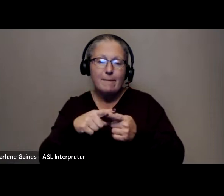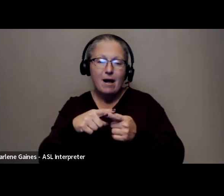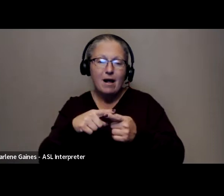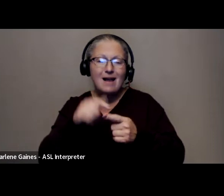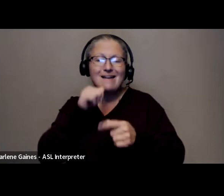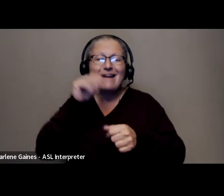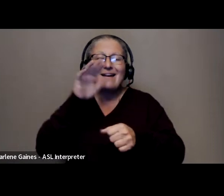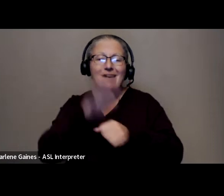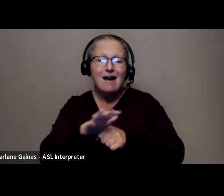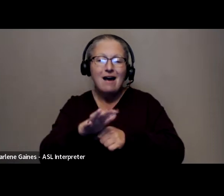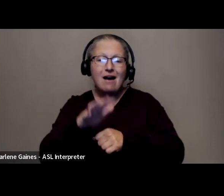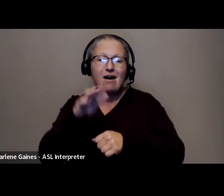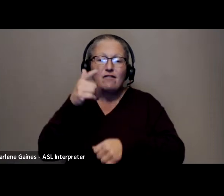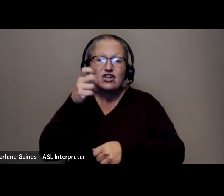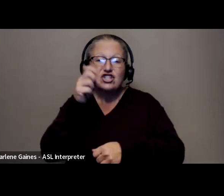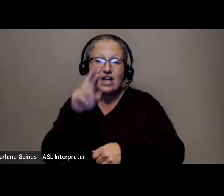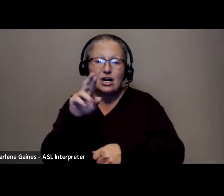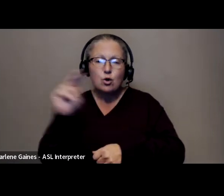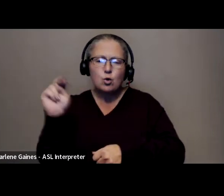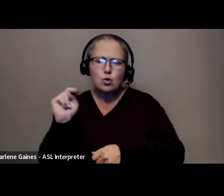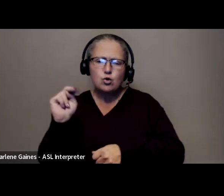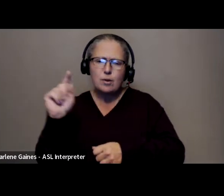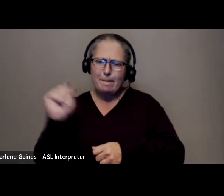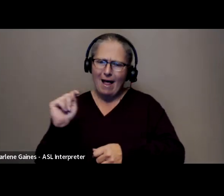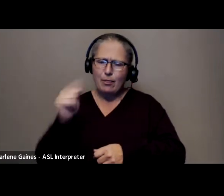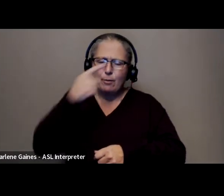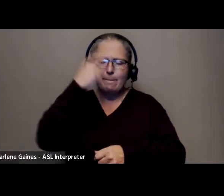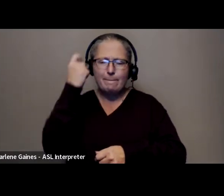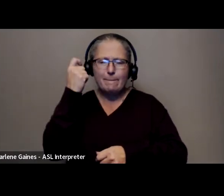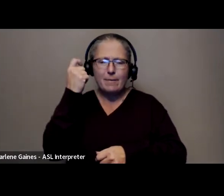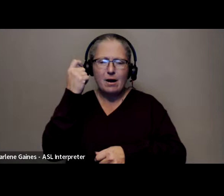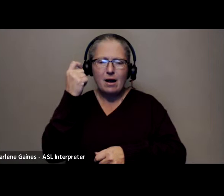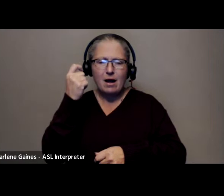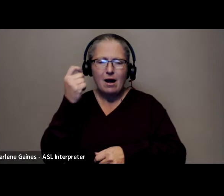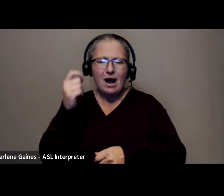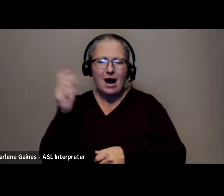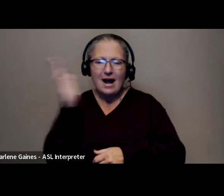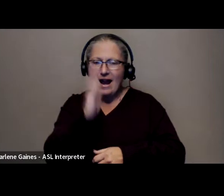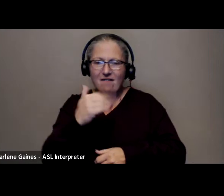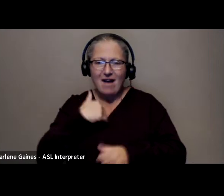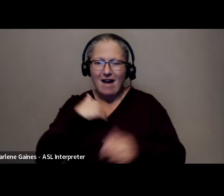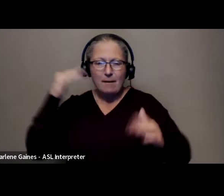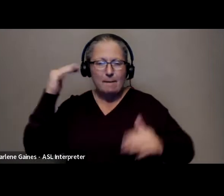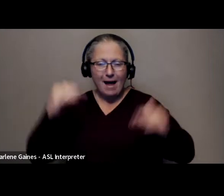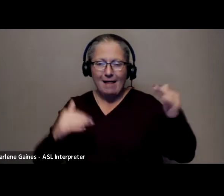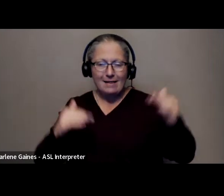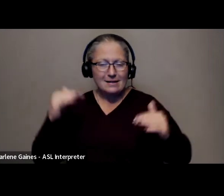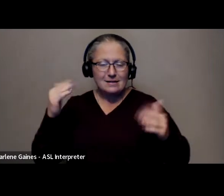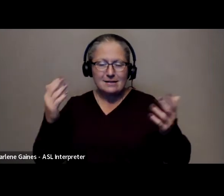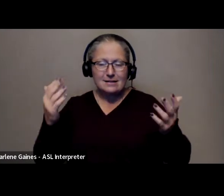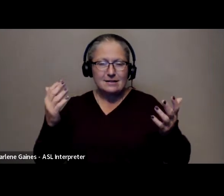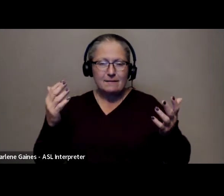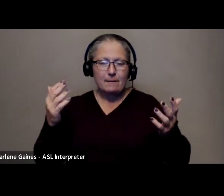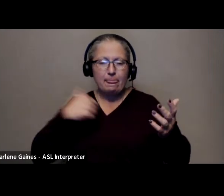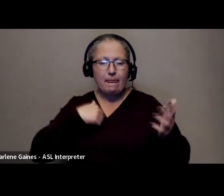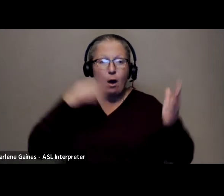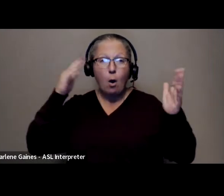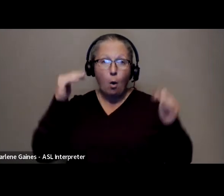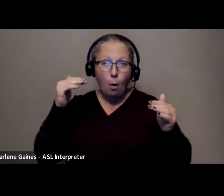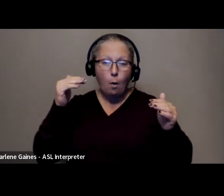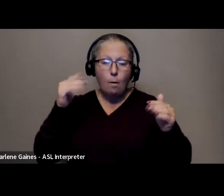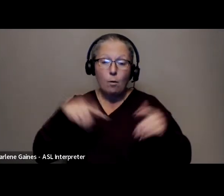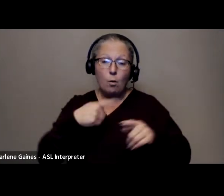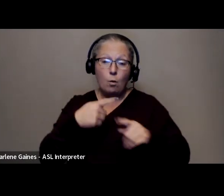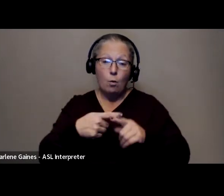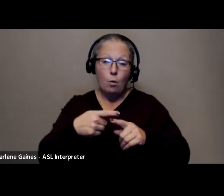lack of gender neutral bathrooms because people, you know, there never was a balance. And you know, I hope that